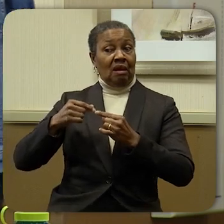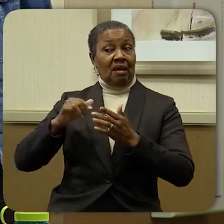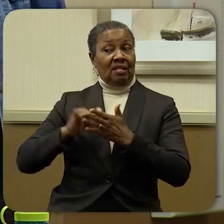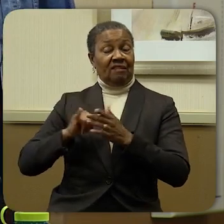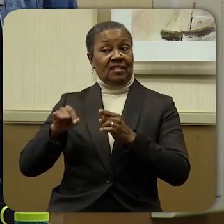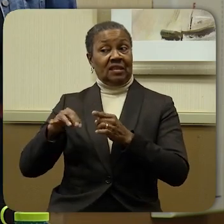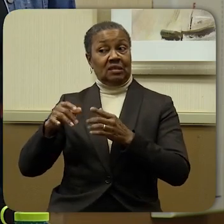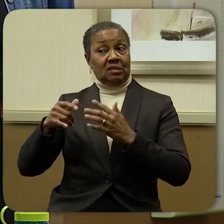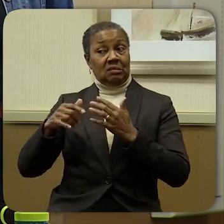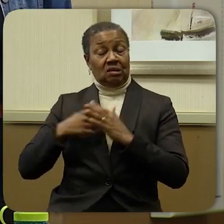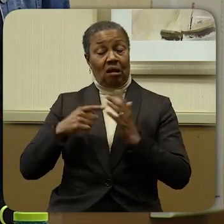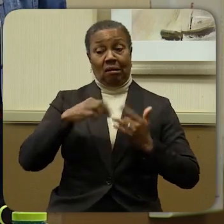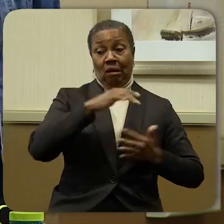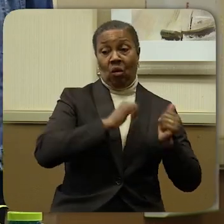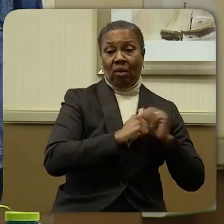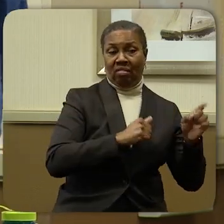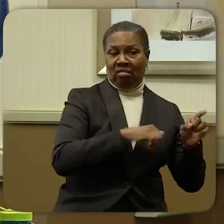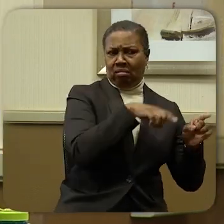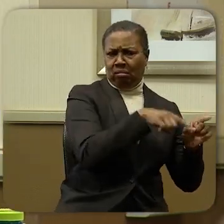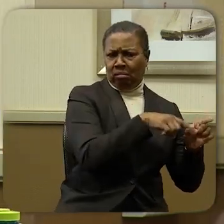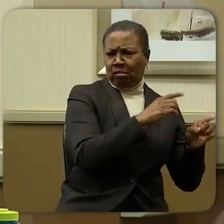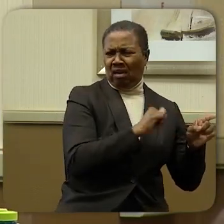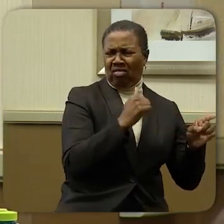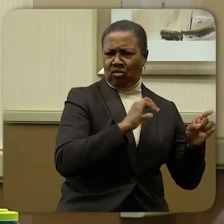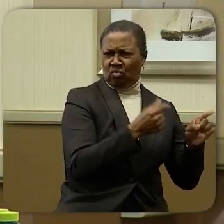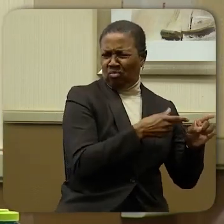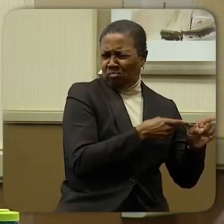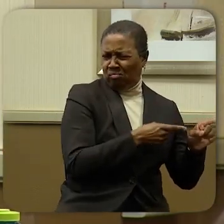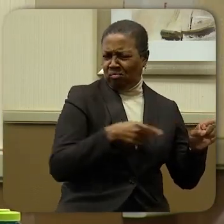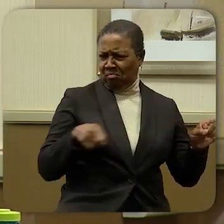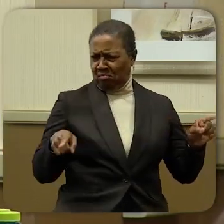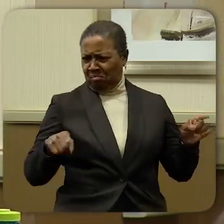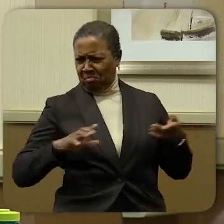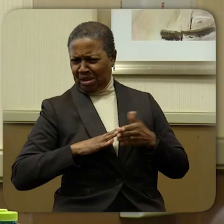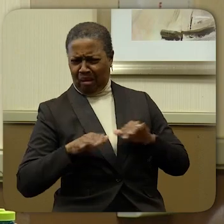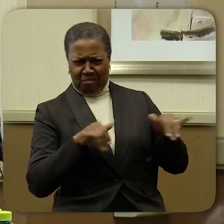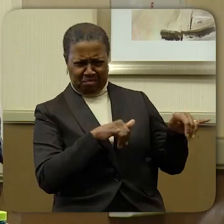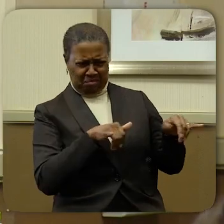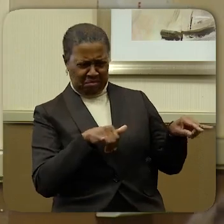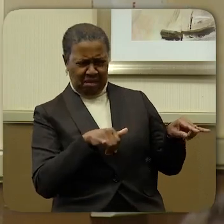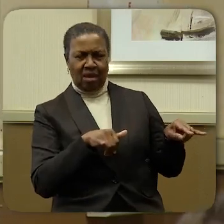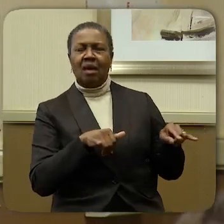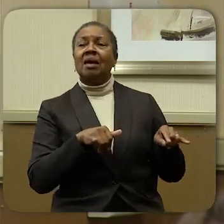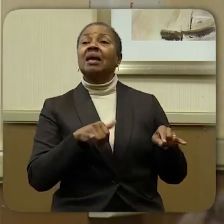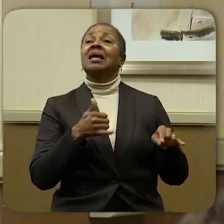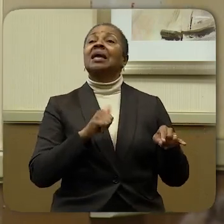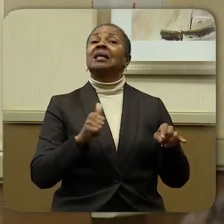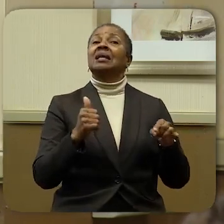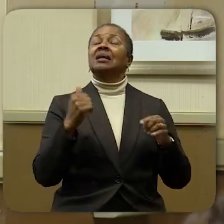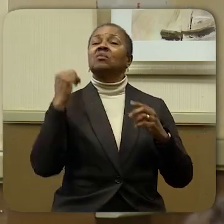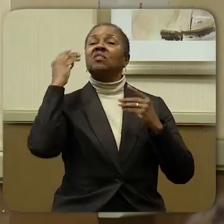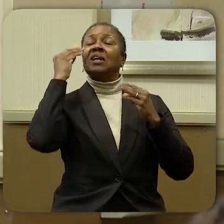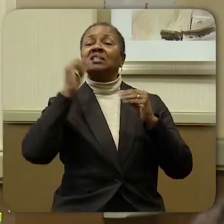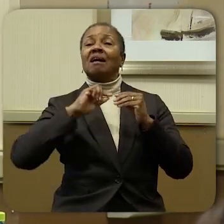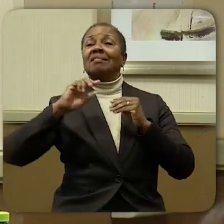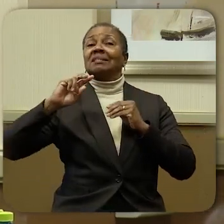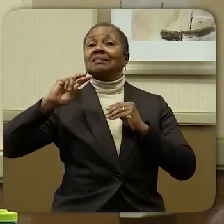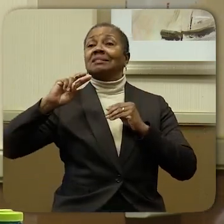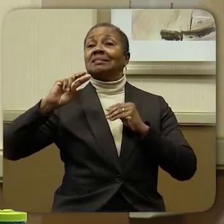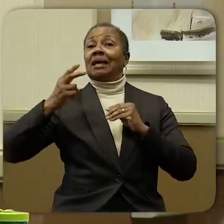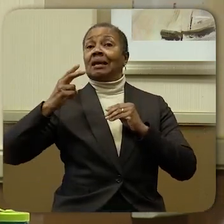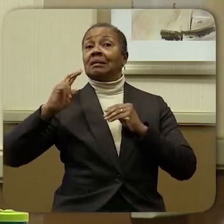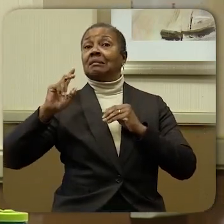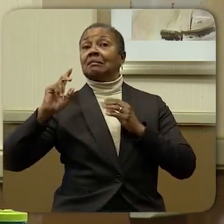totally. Thanks for sharing that. Anyone else want to reflect on one of the first kind of section